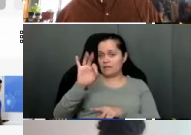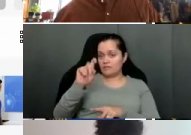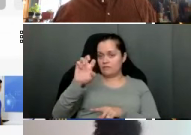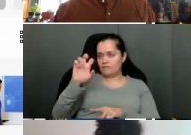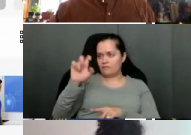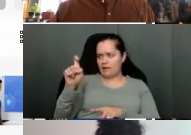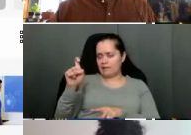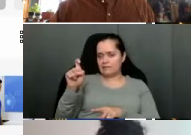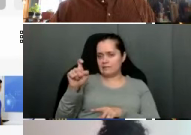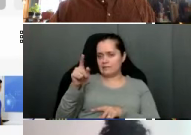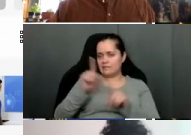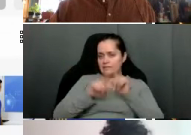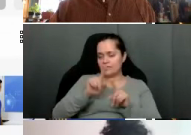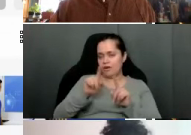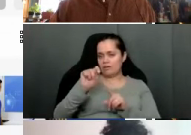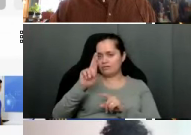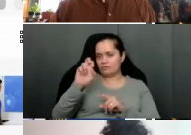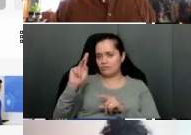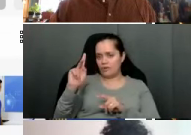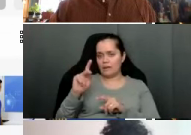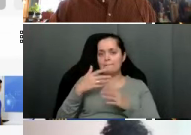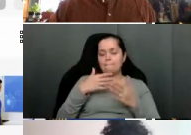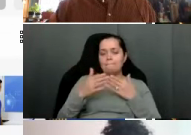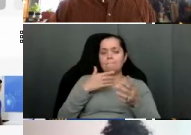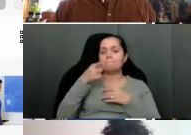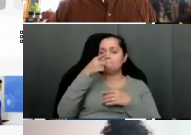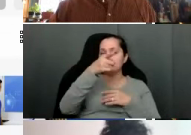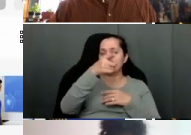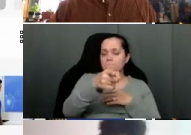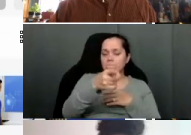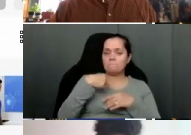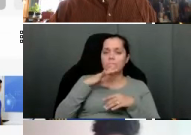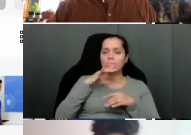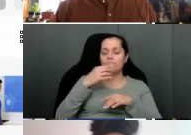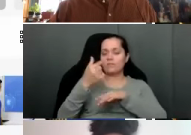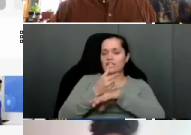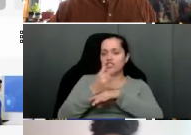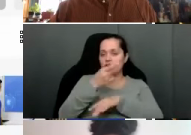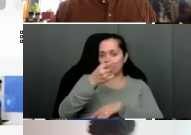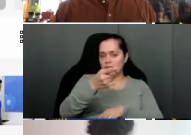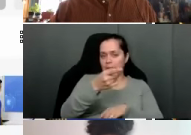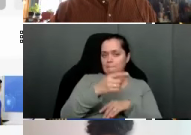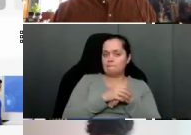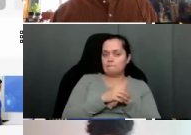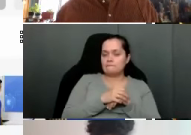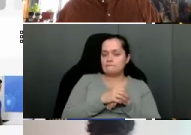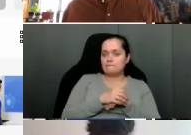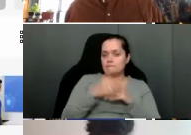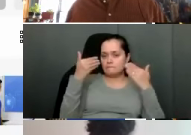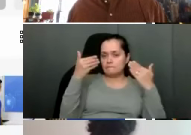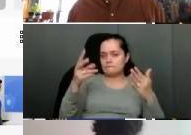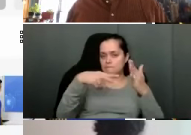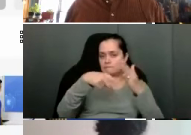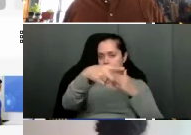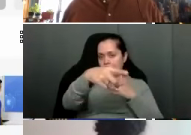in Star Trek Enterprise. All right. But here we're talking about geography. And you are the Organization of